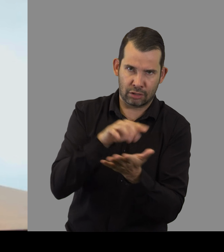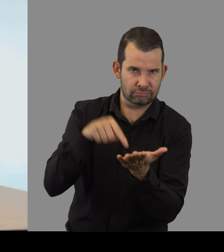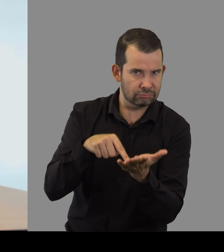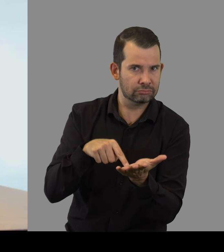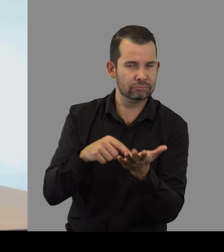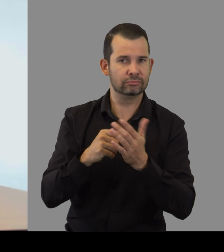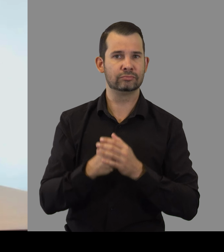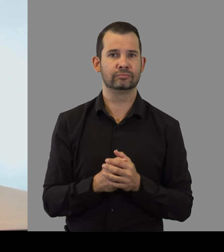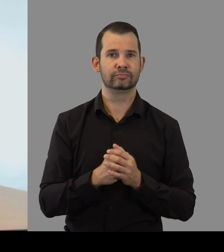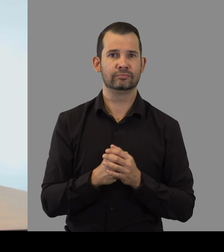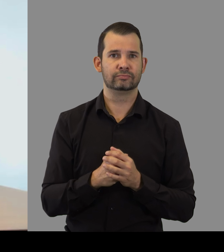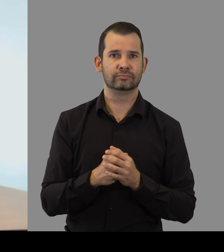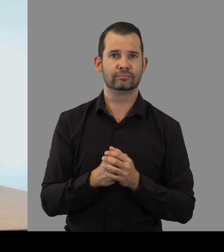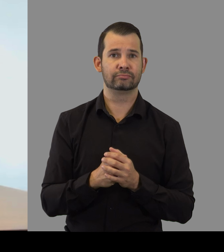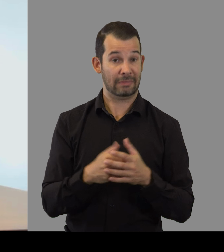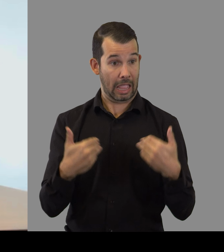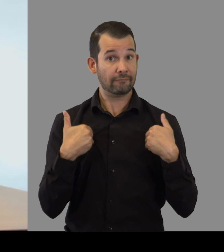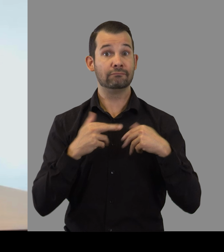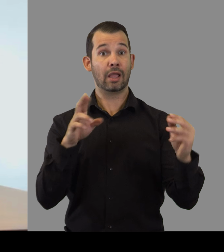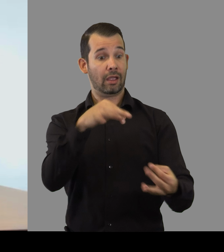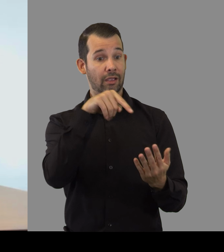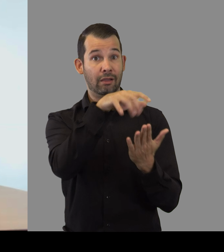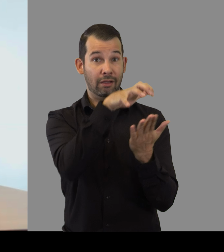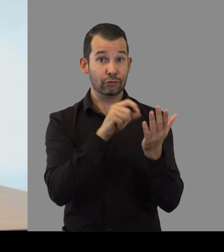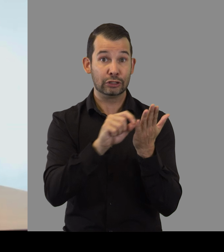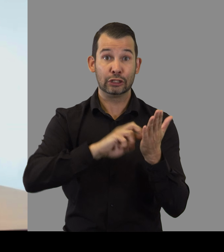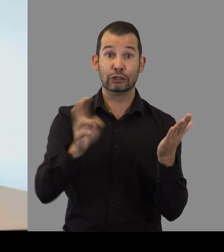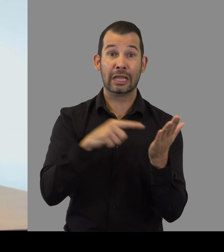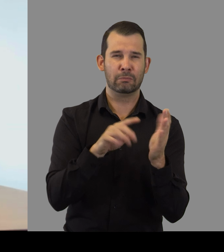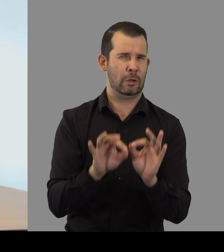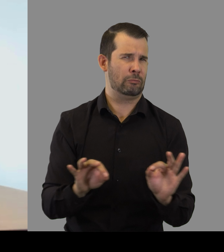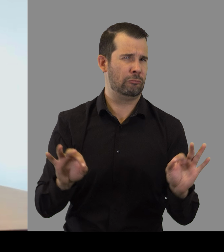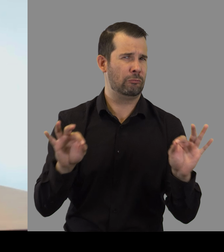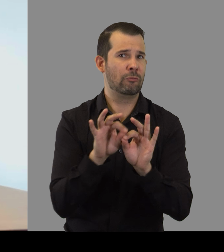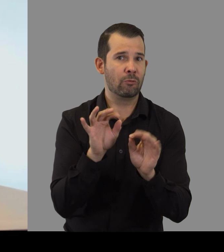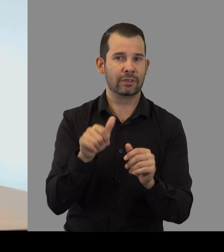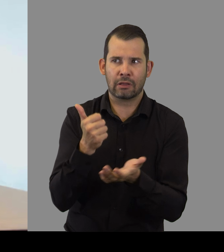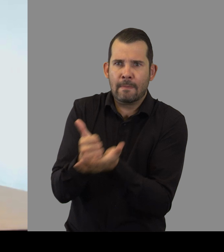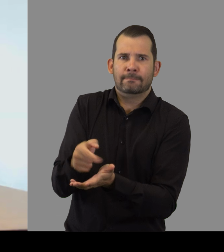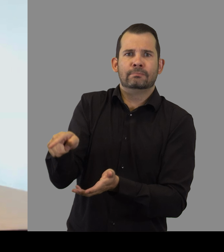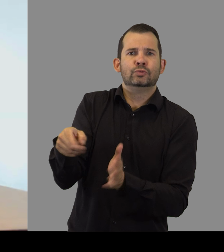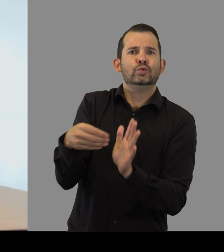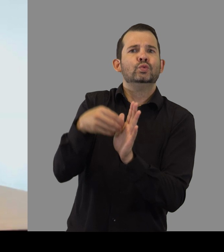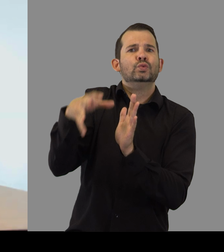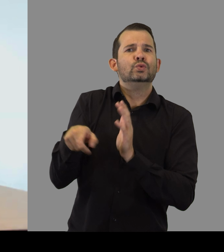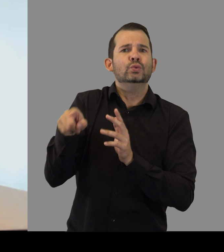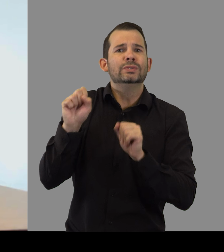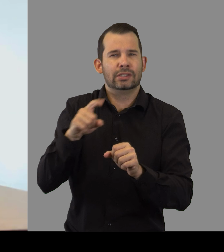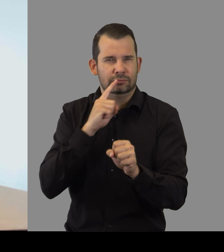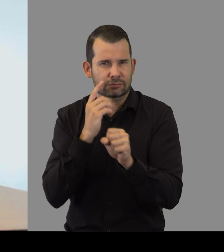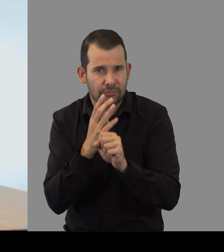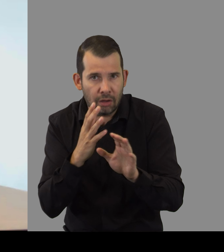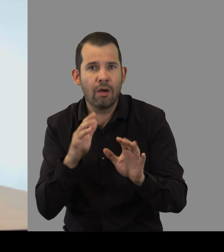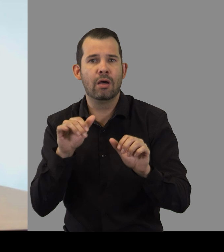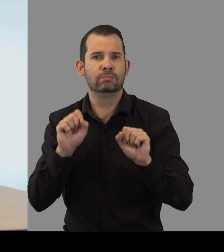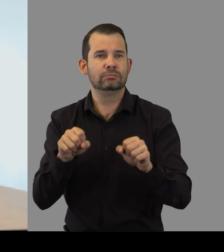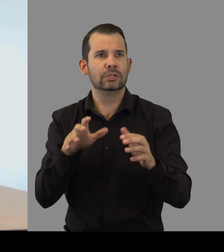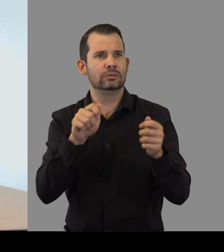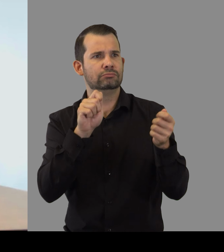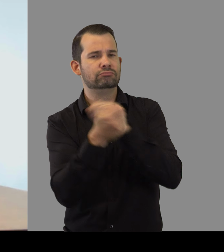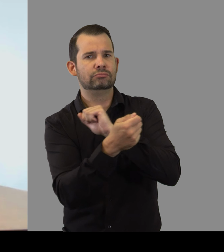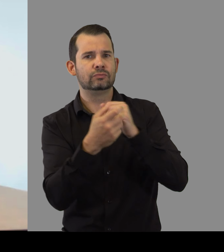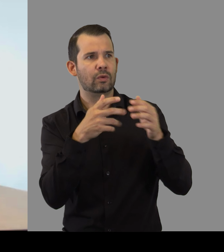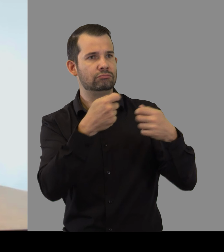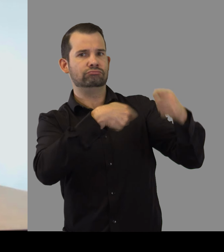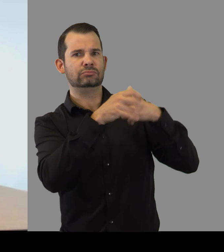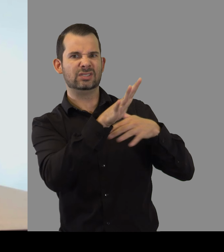documents. Having these written documents is important to assist the student in ensuring